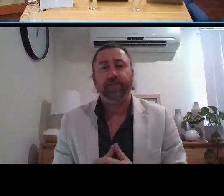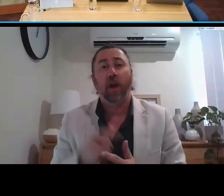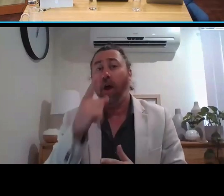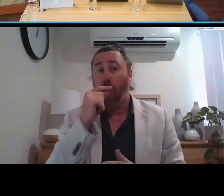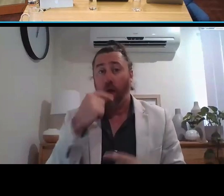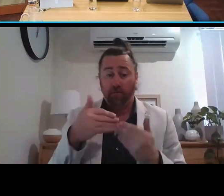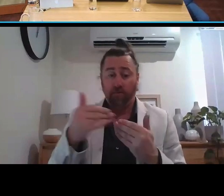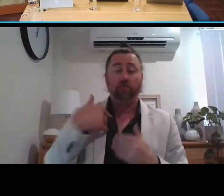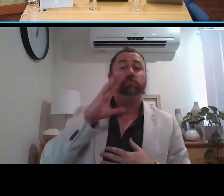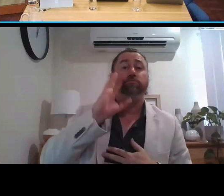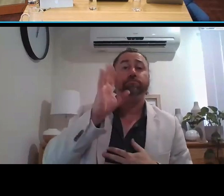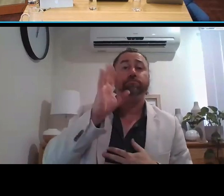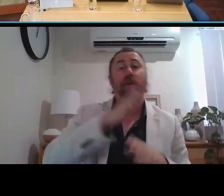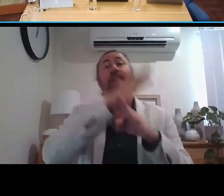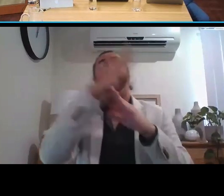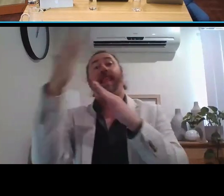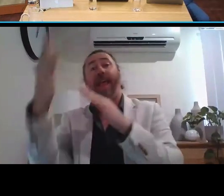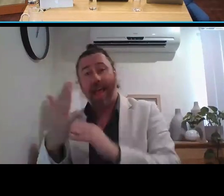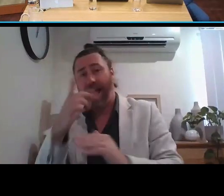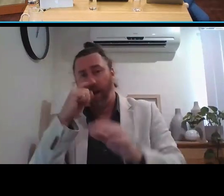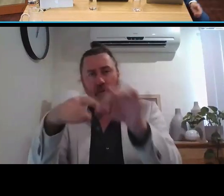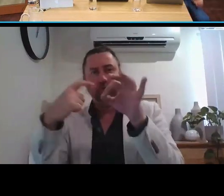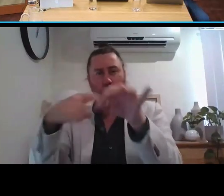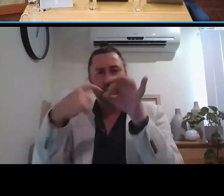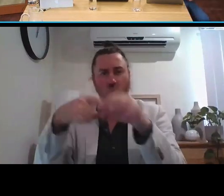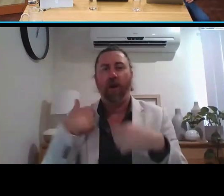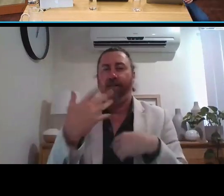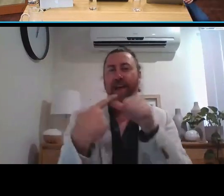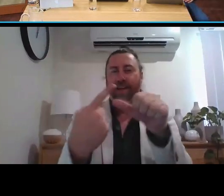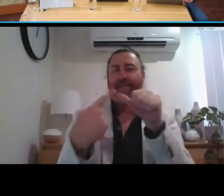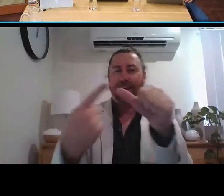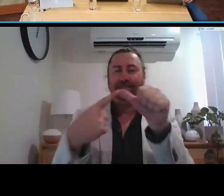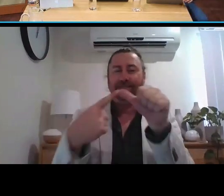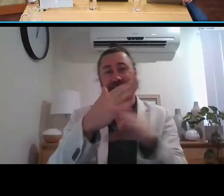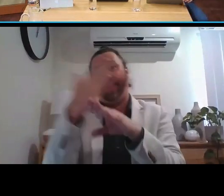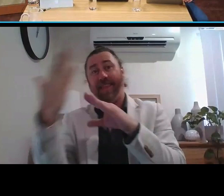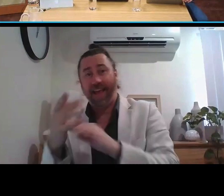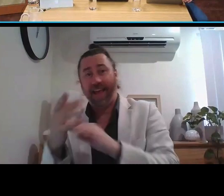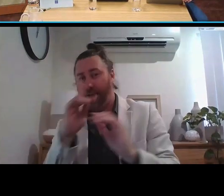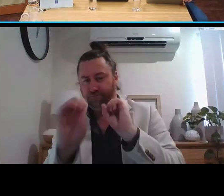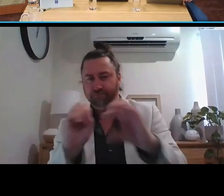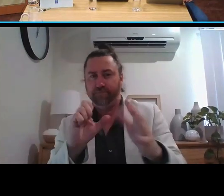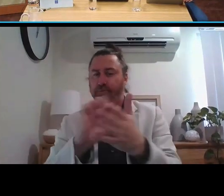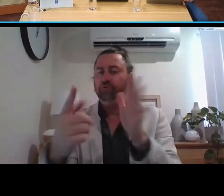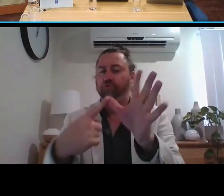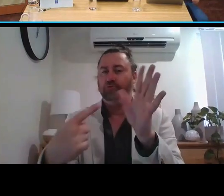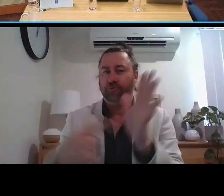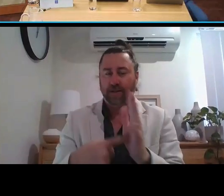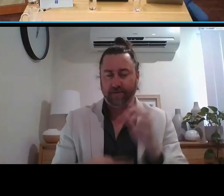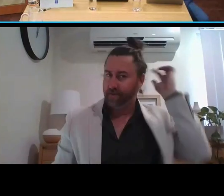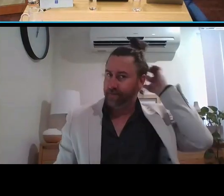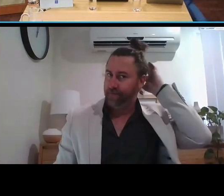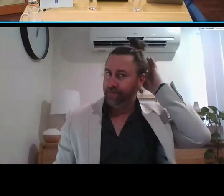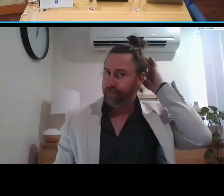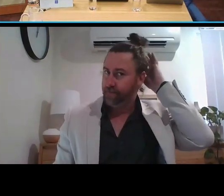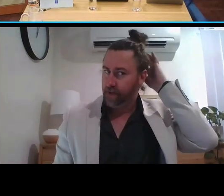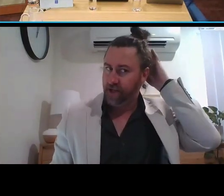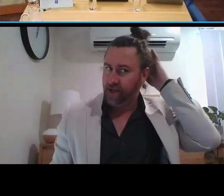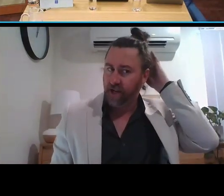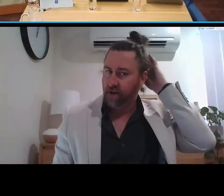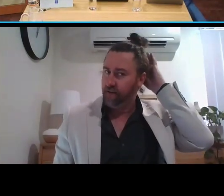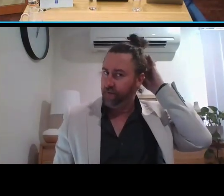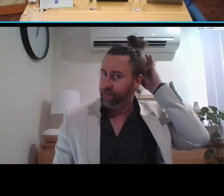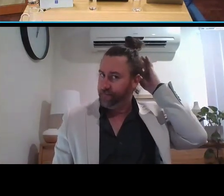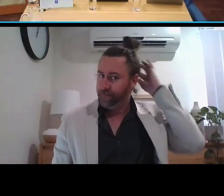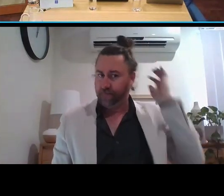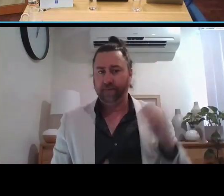webinar. We will have a substantial question and answer session at the end. So I now want to provide a brief